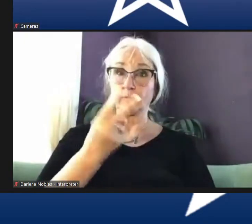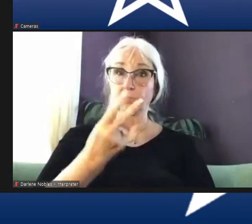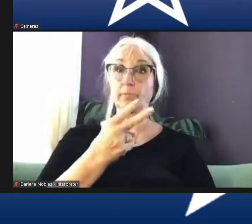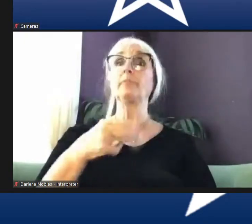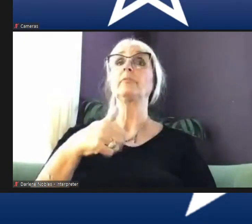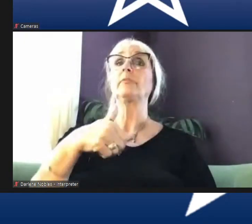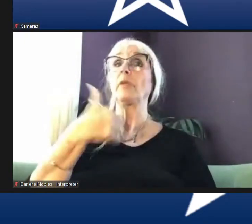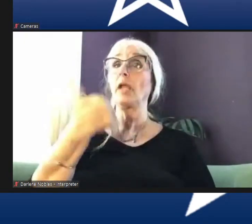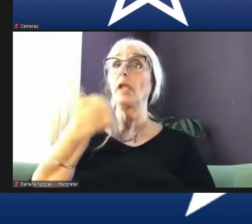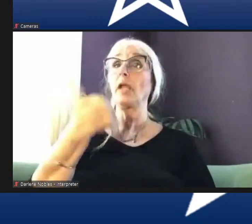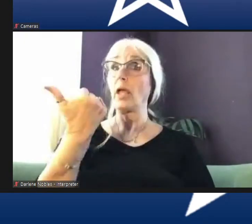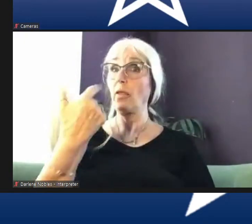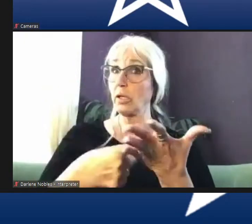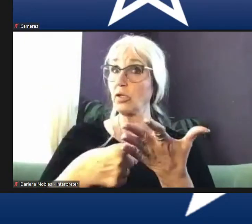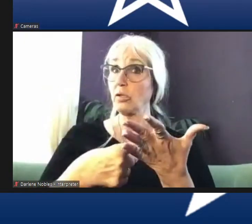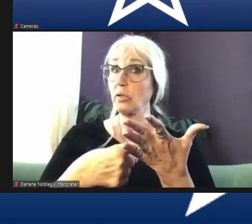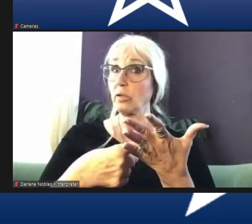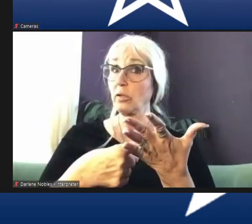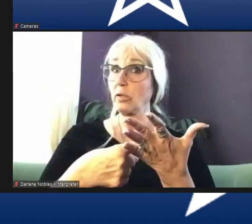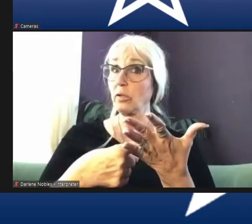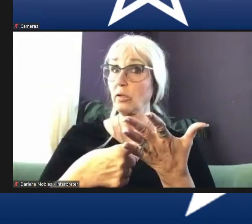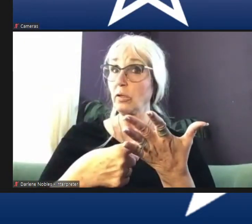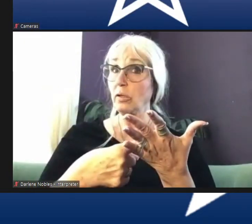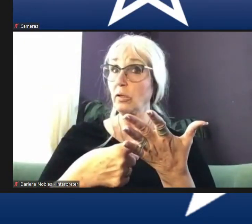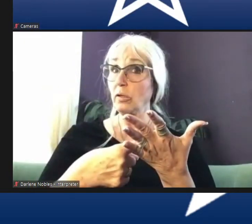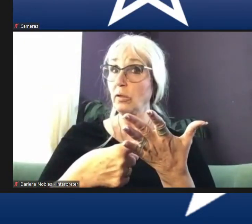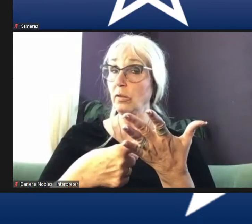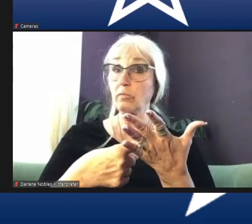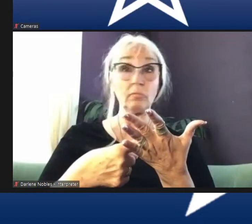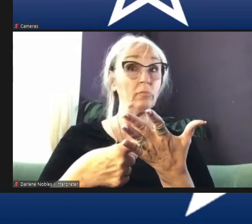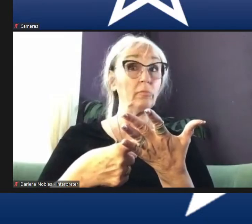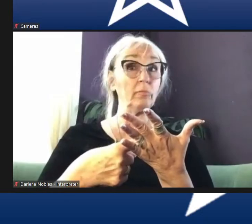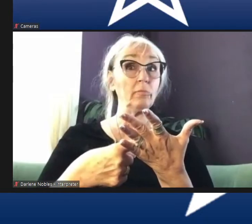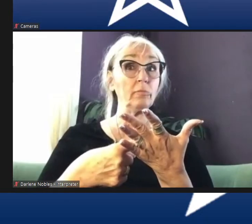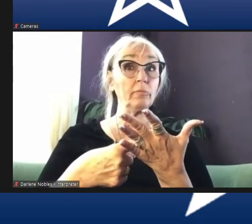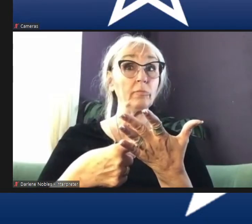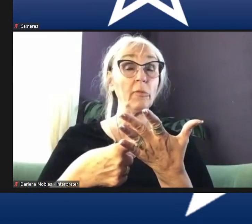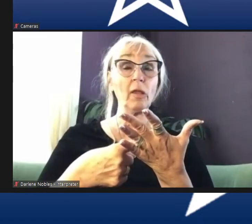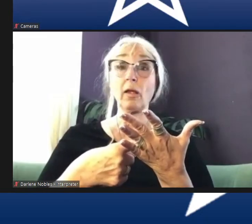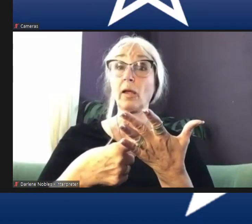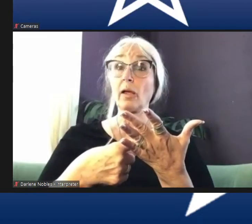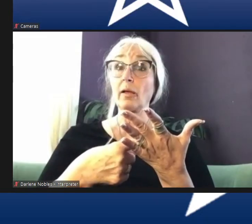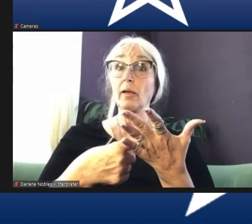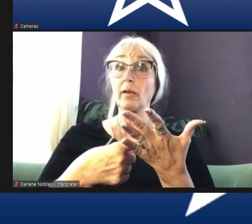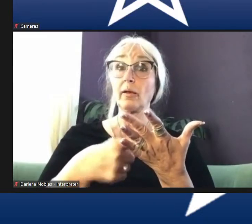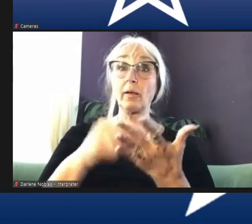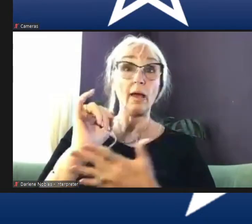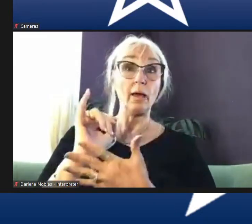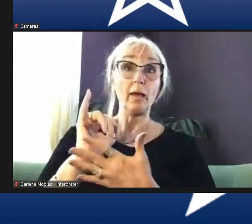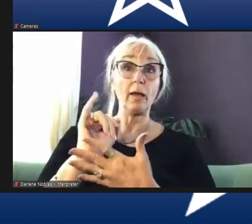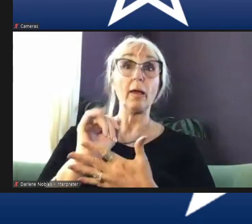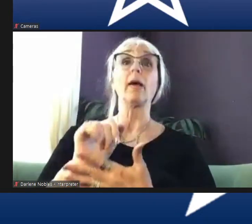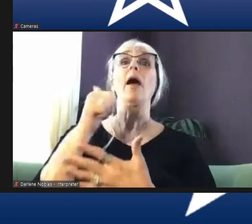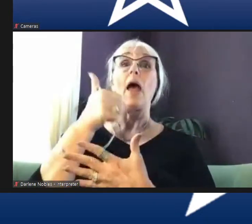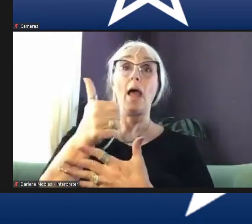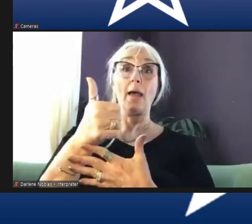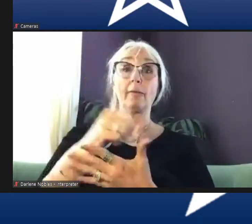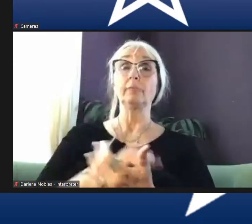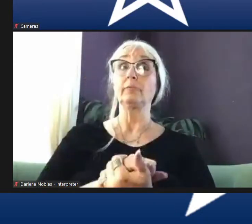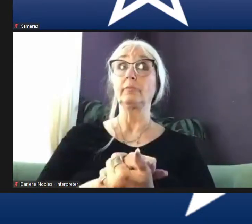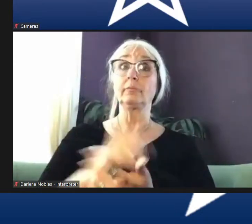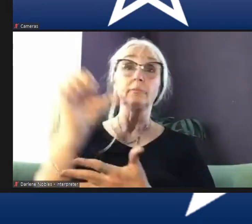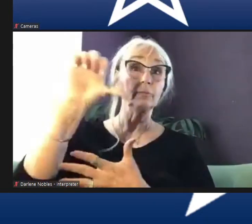discussion? No other discussion. All in favor say aye. Aye. Oppose?